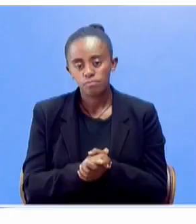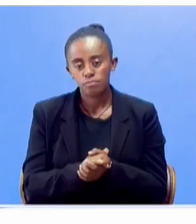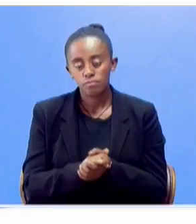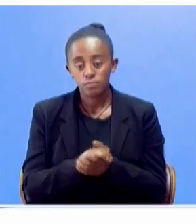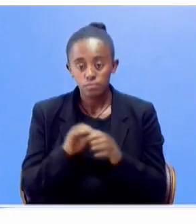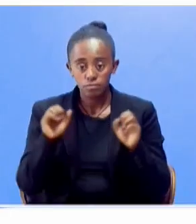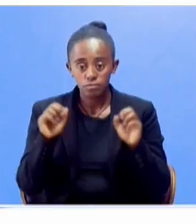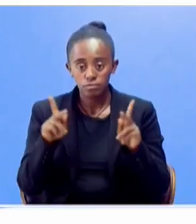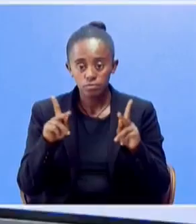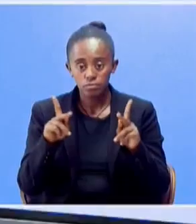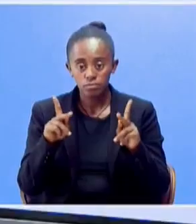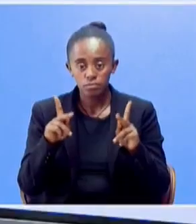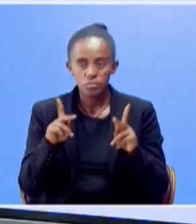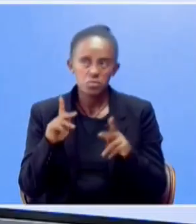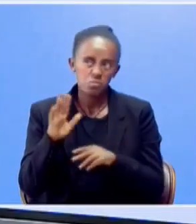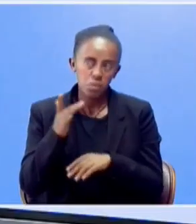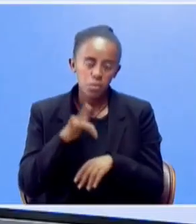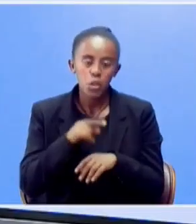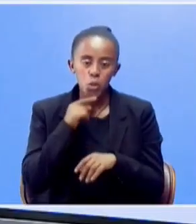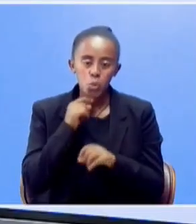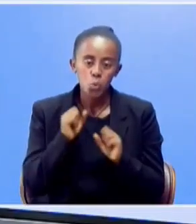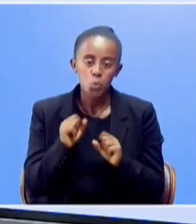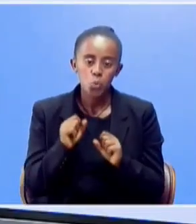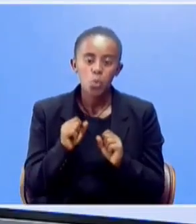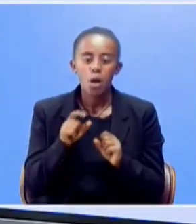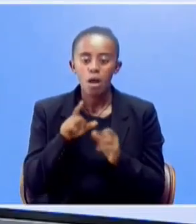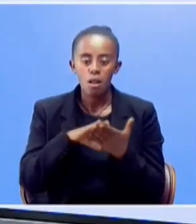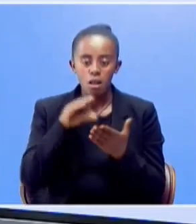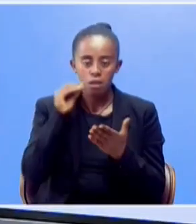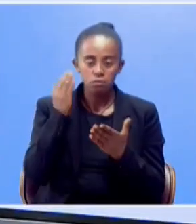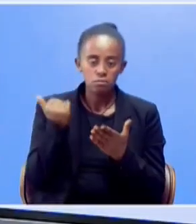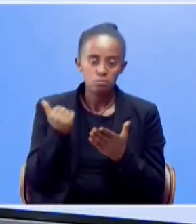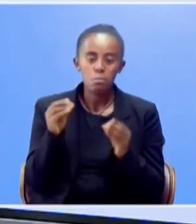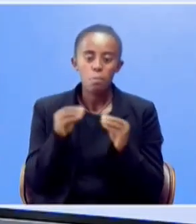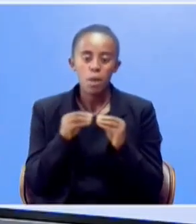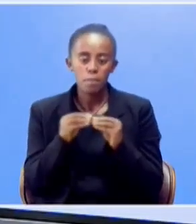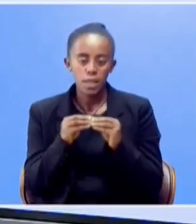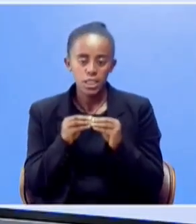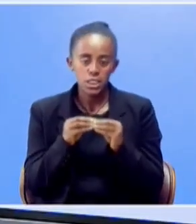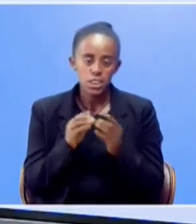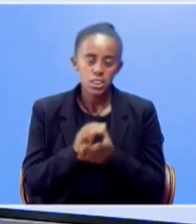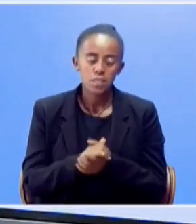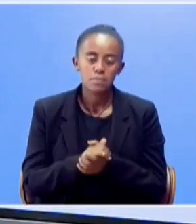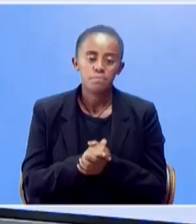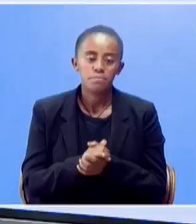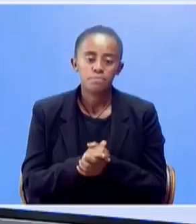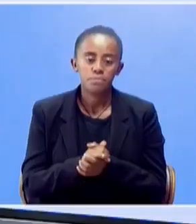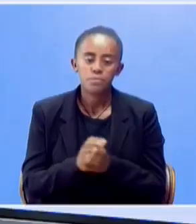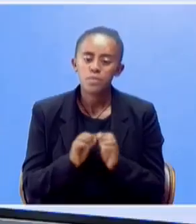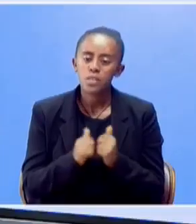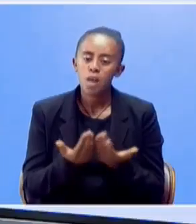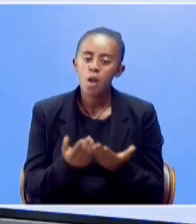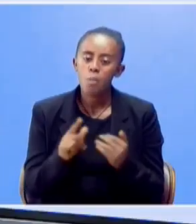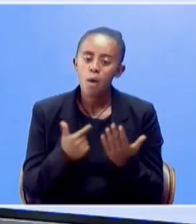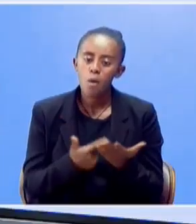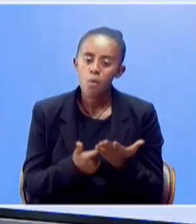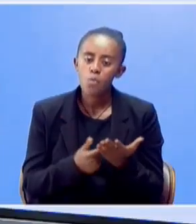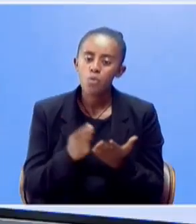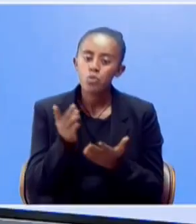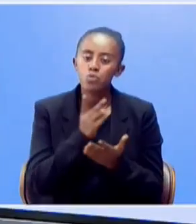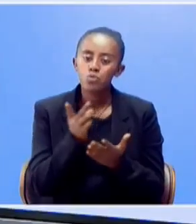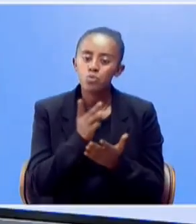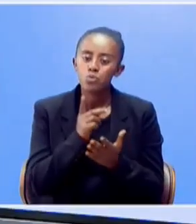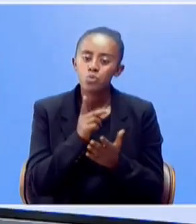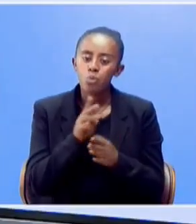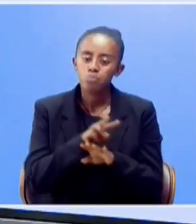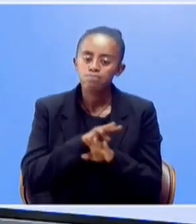Okay? Maybe you can say, I learned mathematics. How about 2 hours